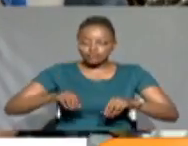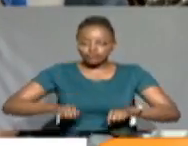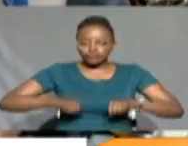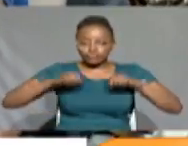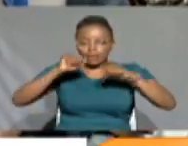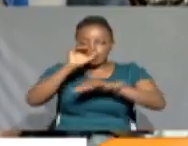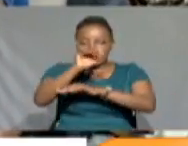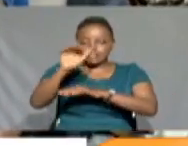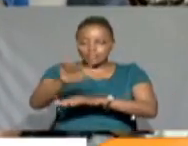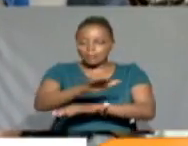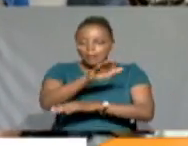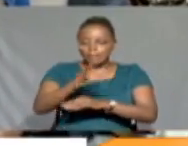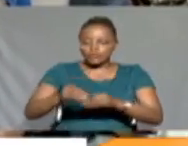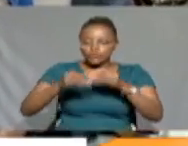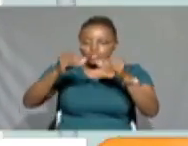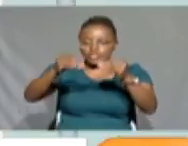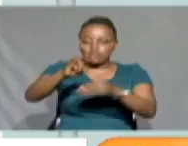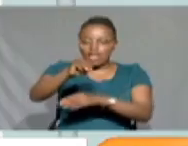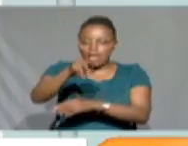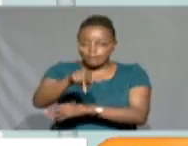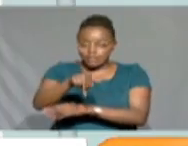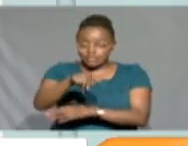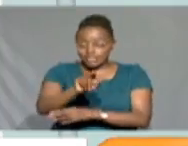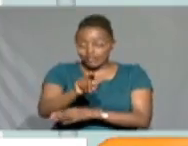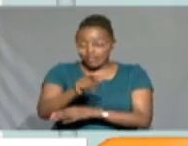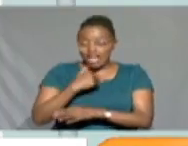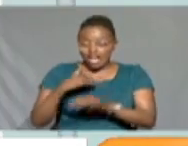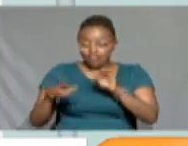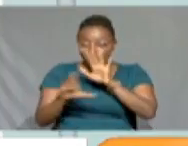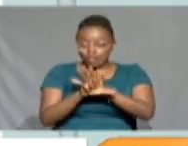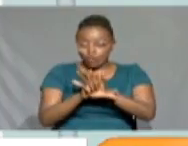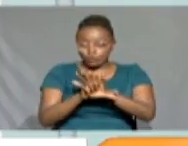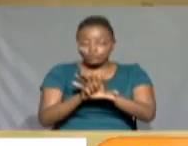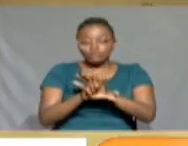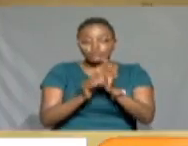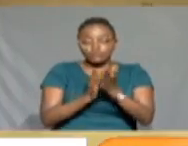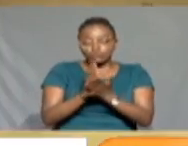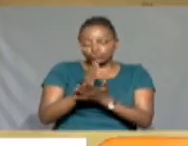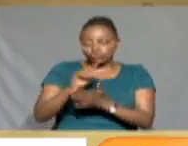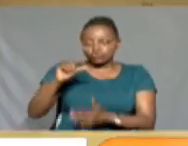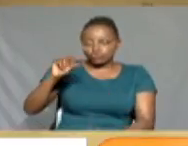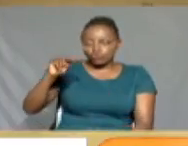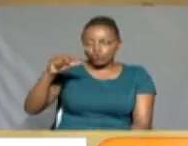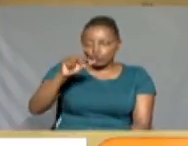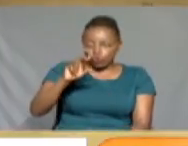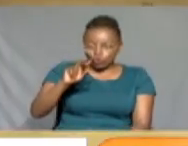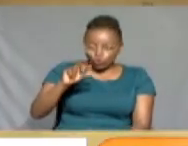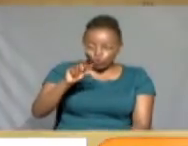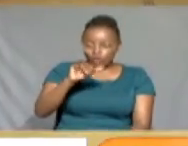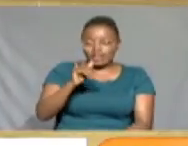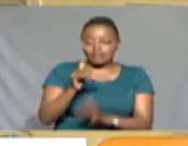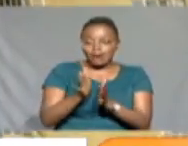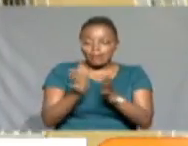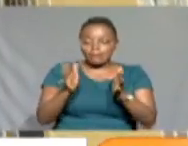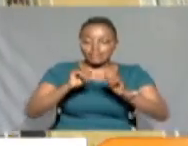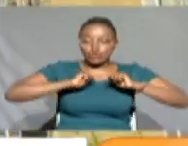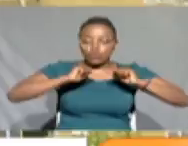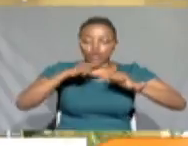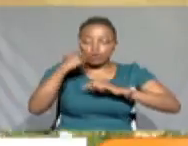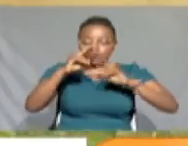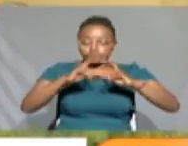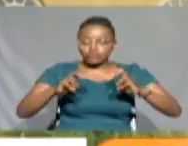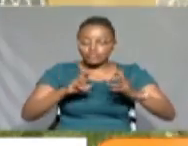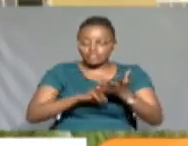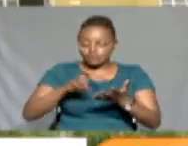to Parliament to give them teeth and muscle by entrenching in law the ruling by Justice Mumbe Ngugi that a public officer under investigation